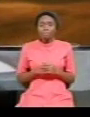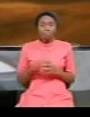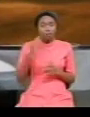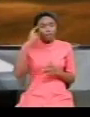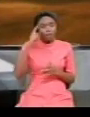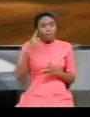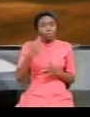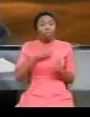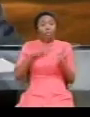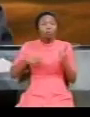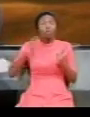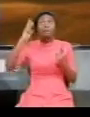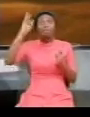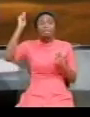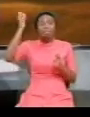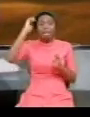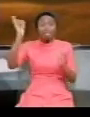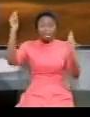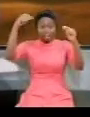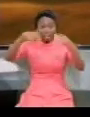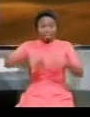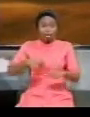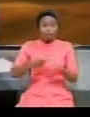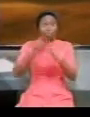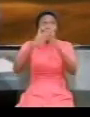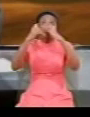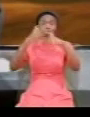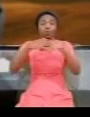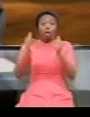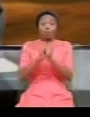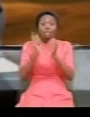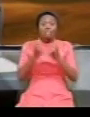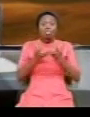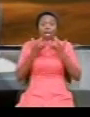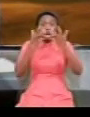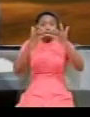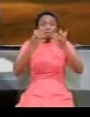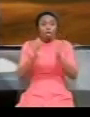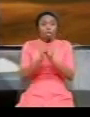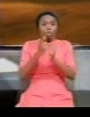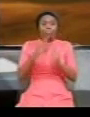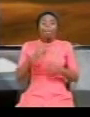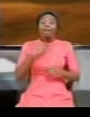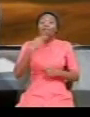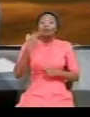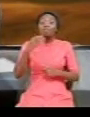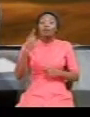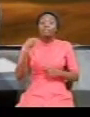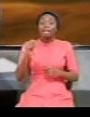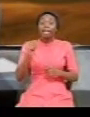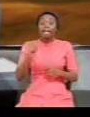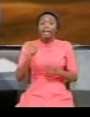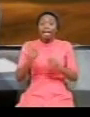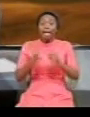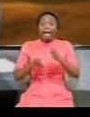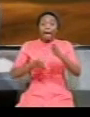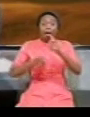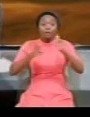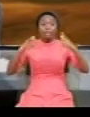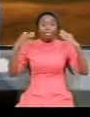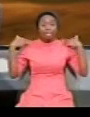For the Lord himself shall descend from heaven with a shout, with the voice of the